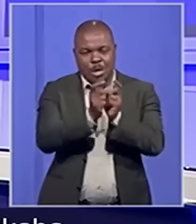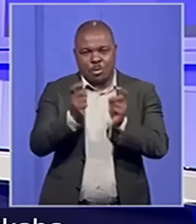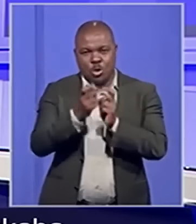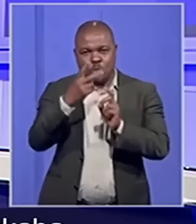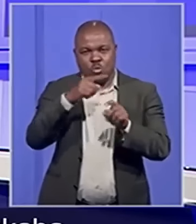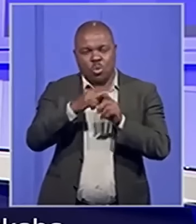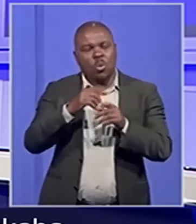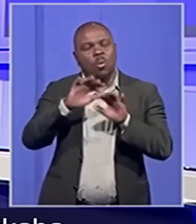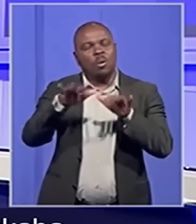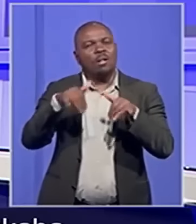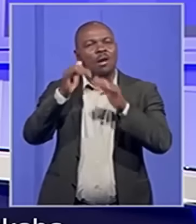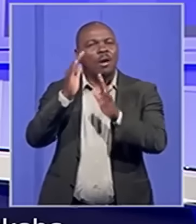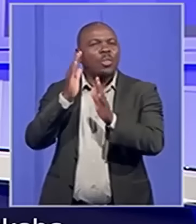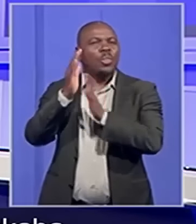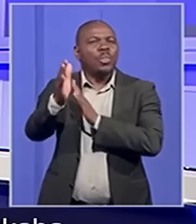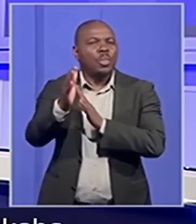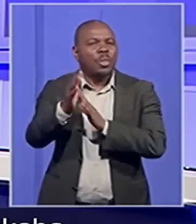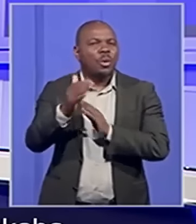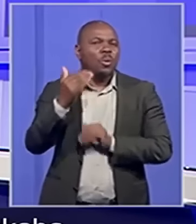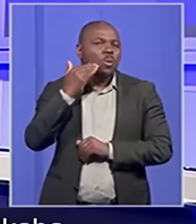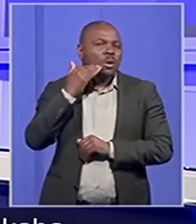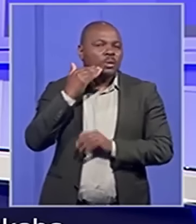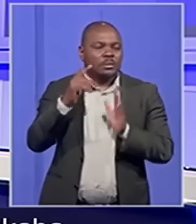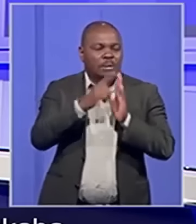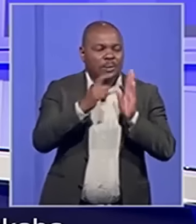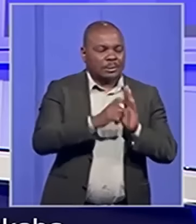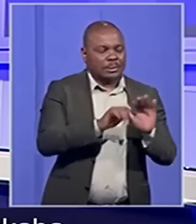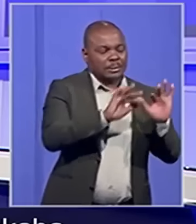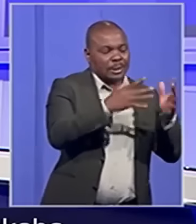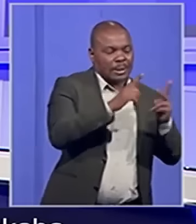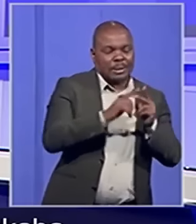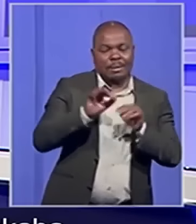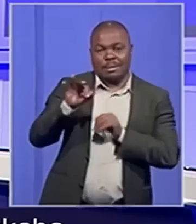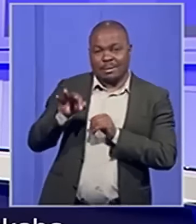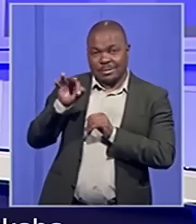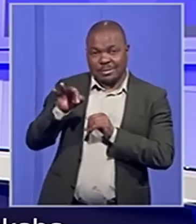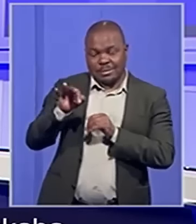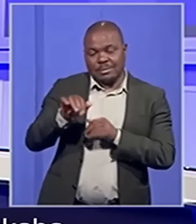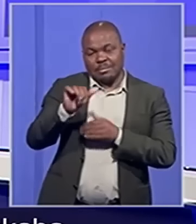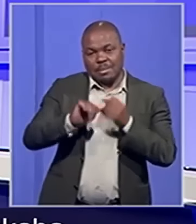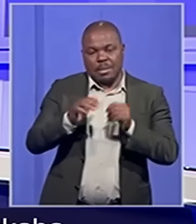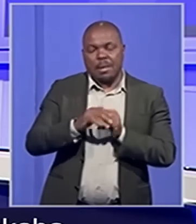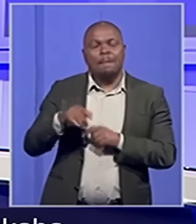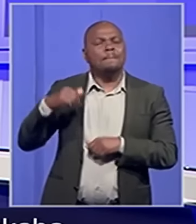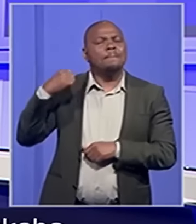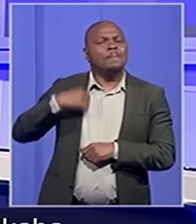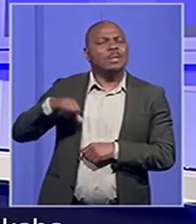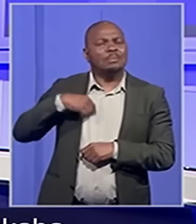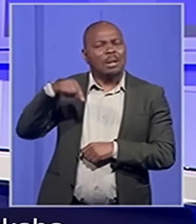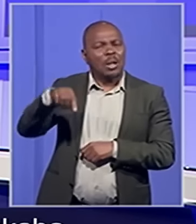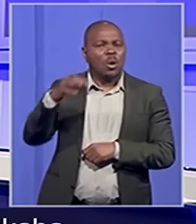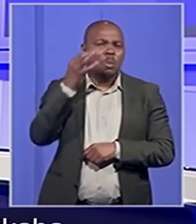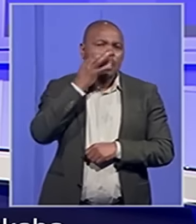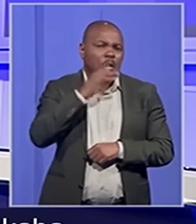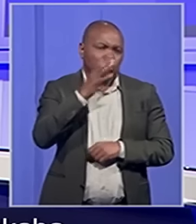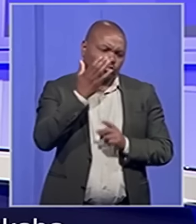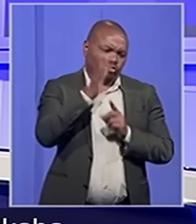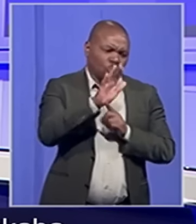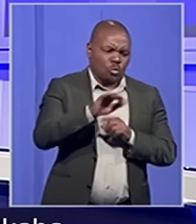sa lefase sa FIFA ka la 13 kgweding ye. Masepala wa Polokwane o bolela gore se ke sešupo sa bokgoni